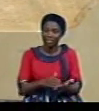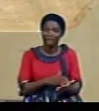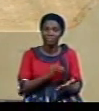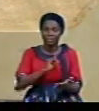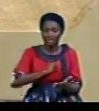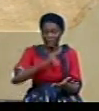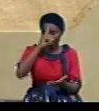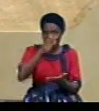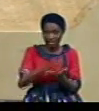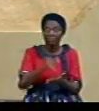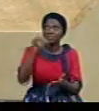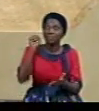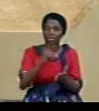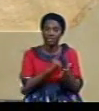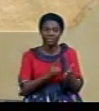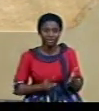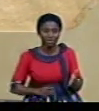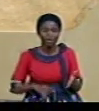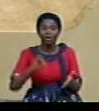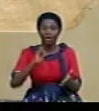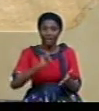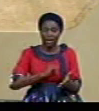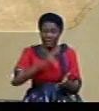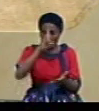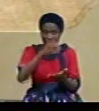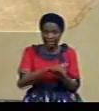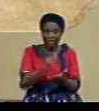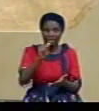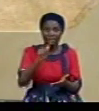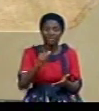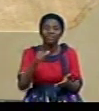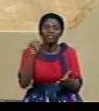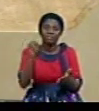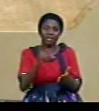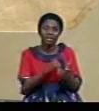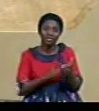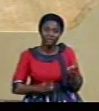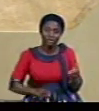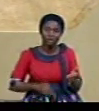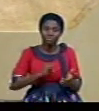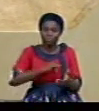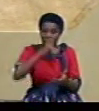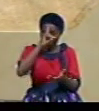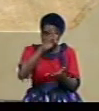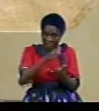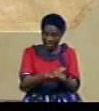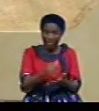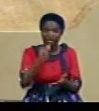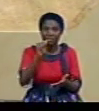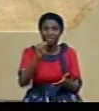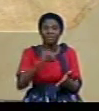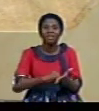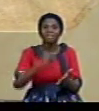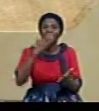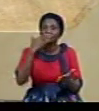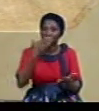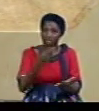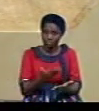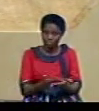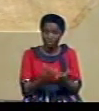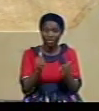lost I believe yes Lord I believe yes Lord I believe